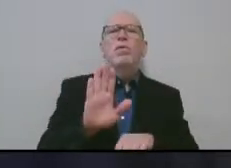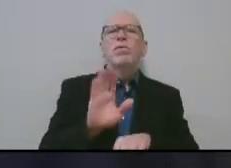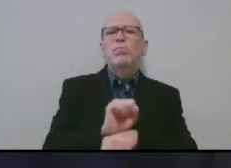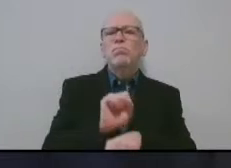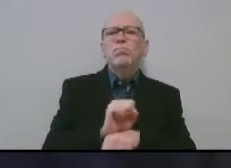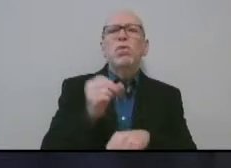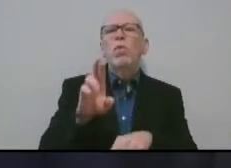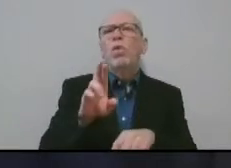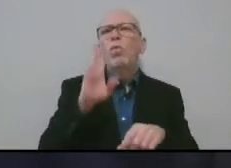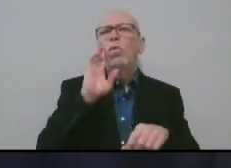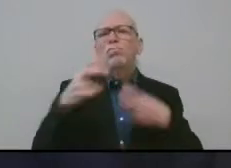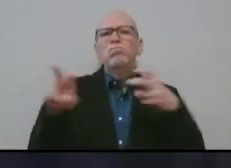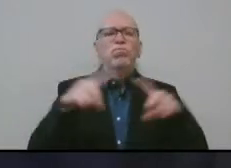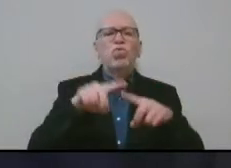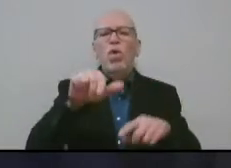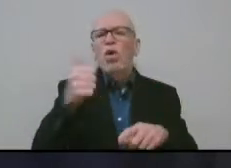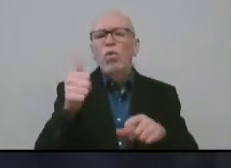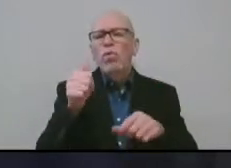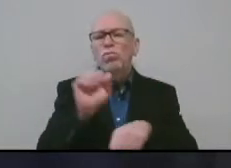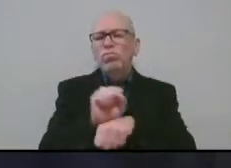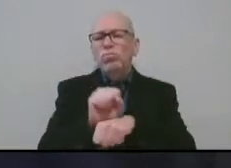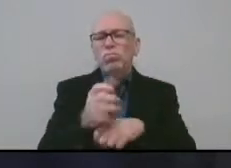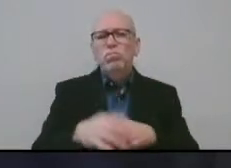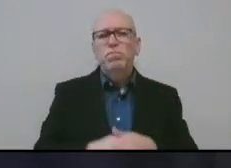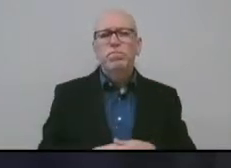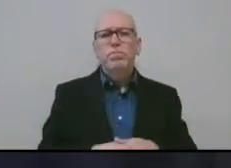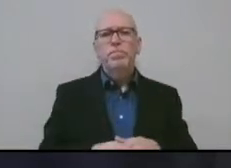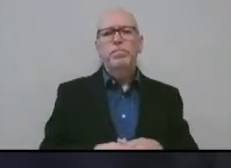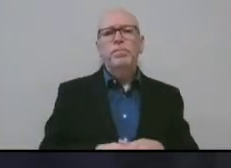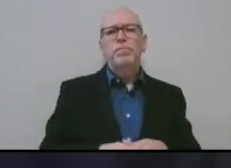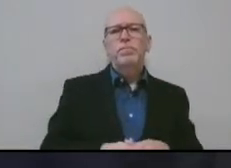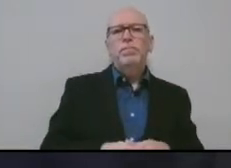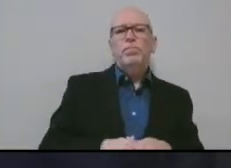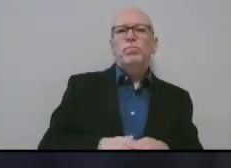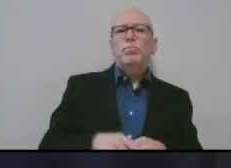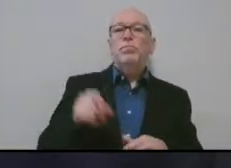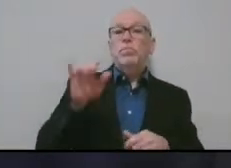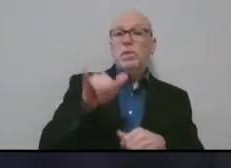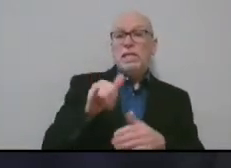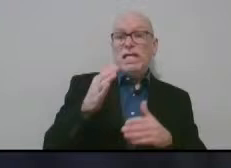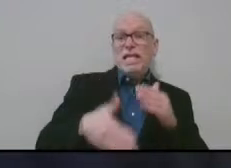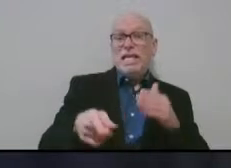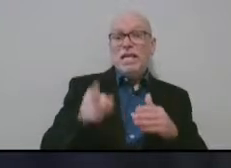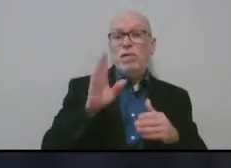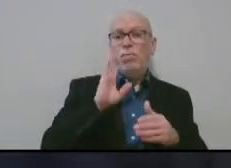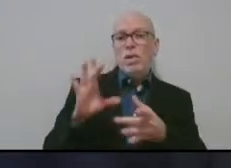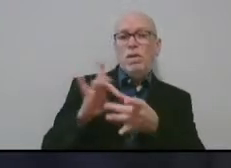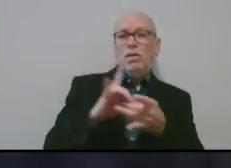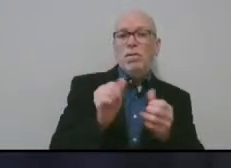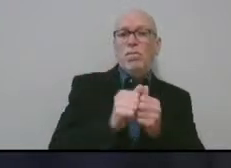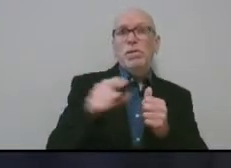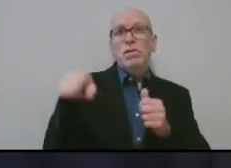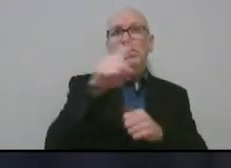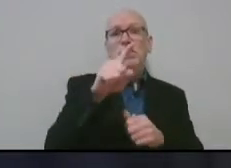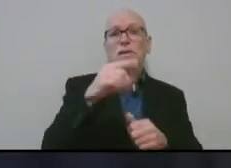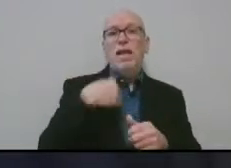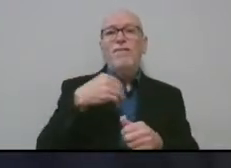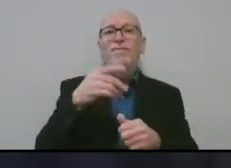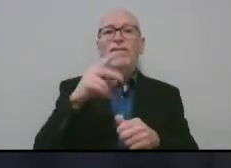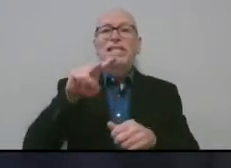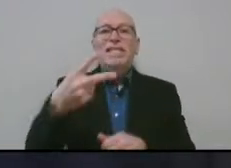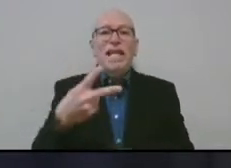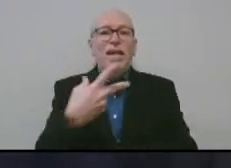to other critical missions. The end of this support will tie directly to the date that facilities have their second vaccine